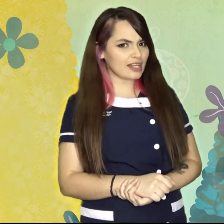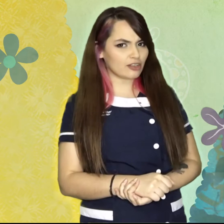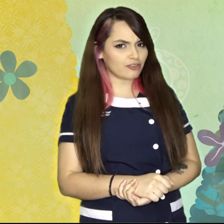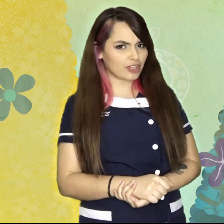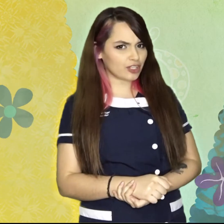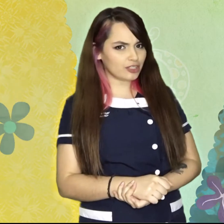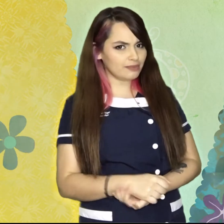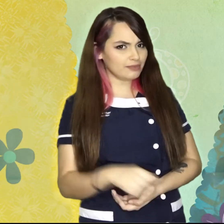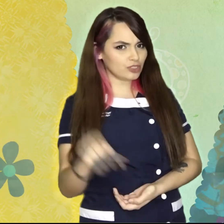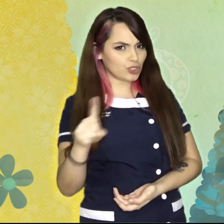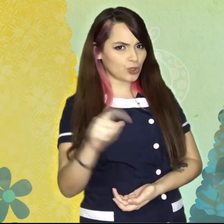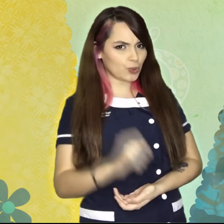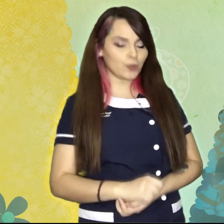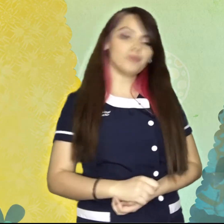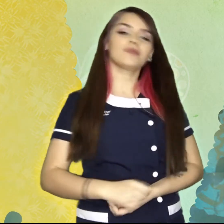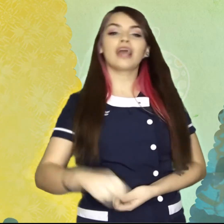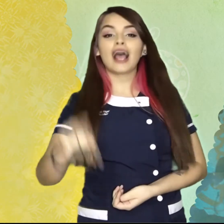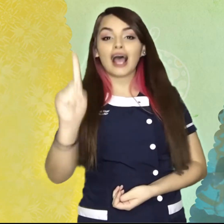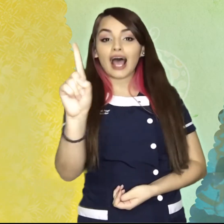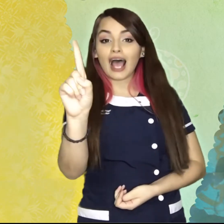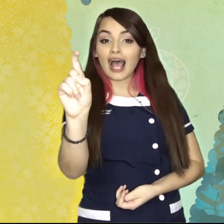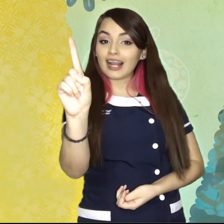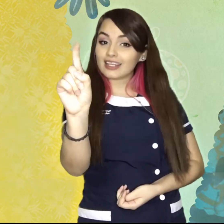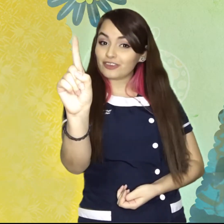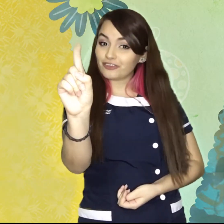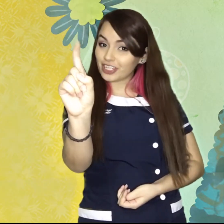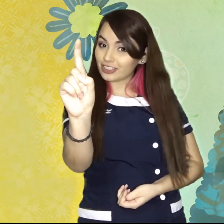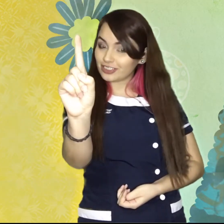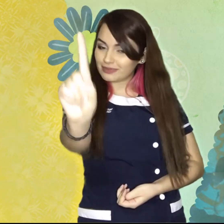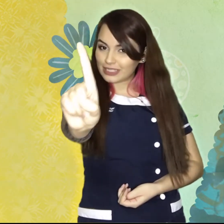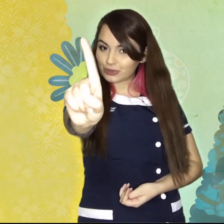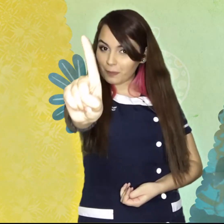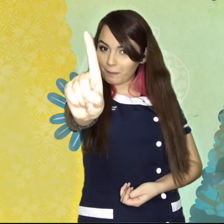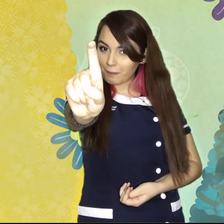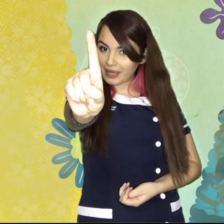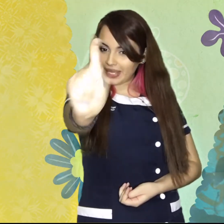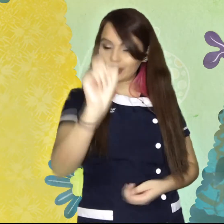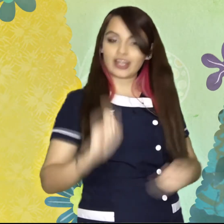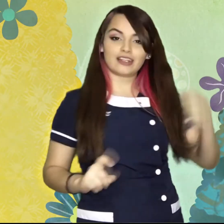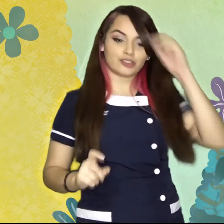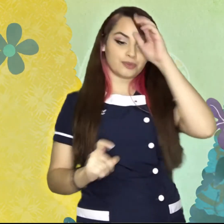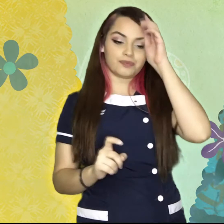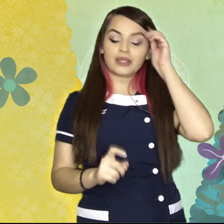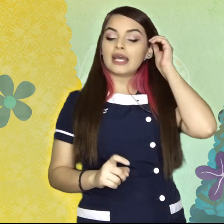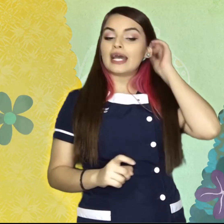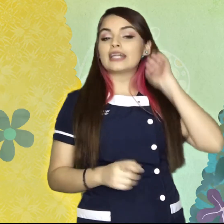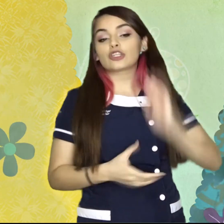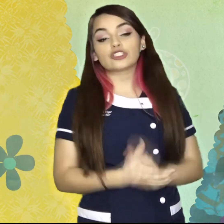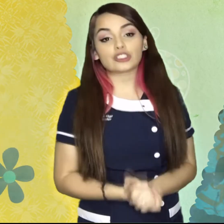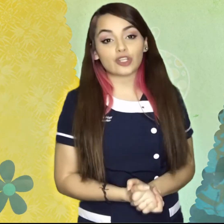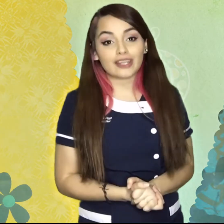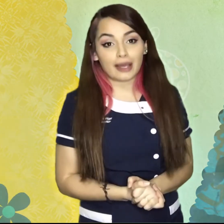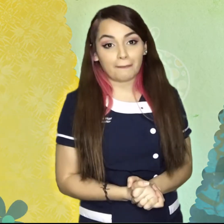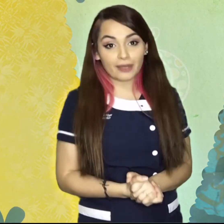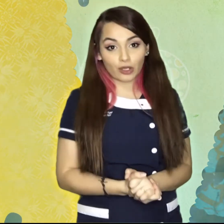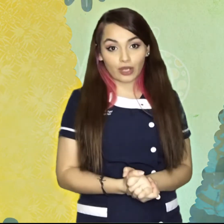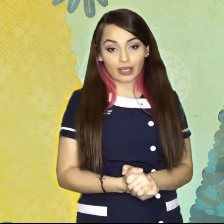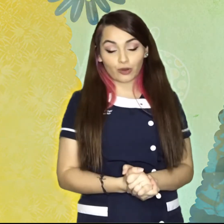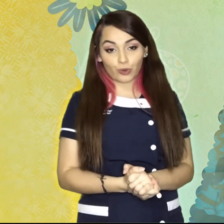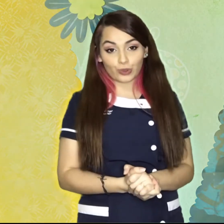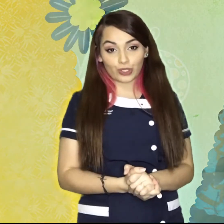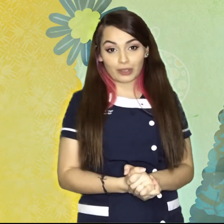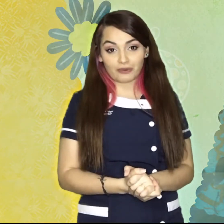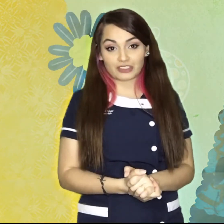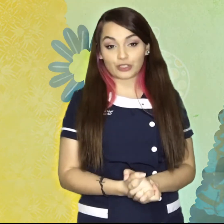What's a little finger? Do you know? A little finger es un pequeño dedito. Entonces hoy día,